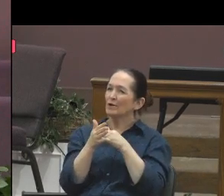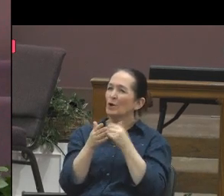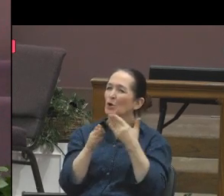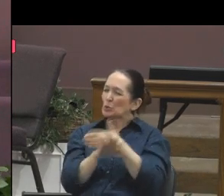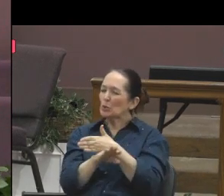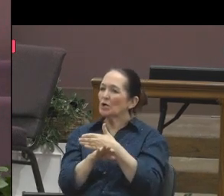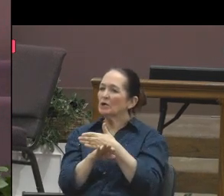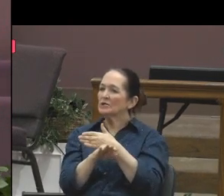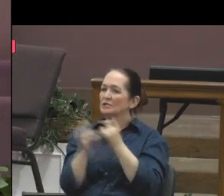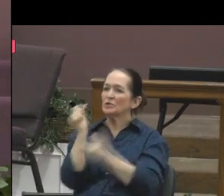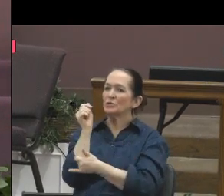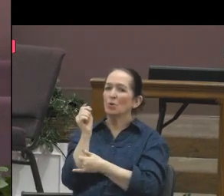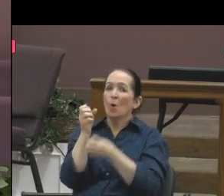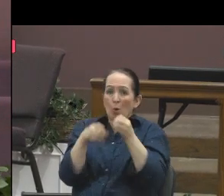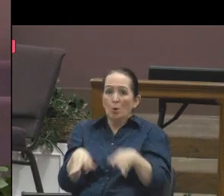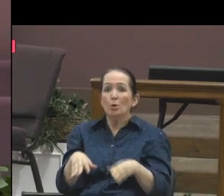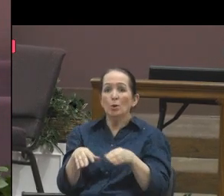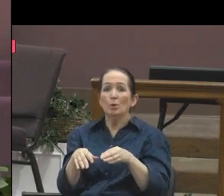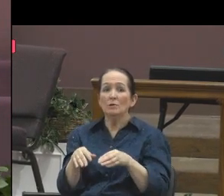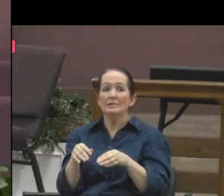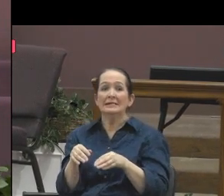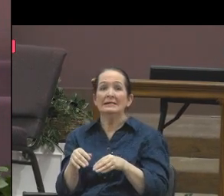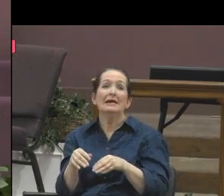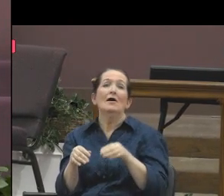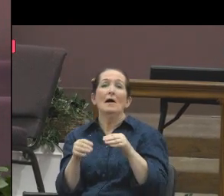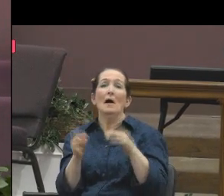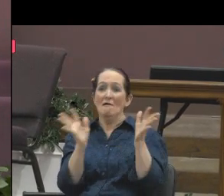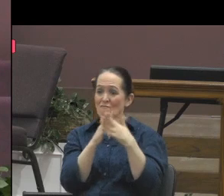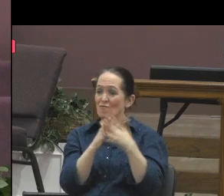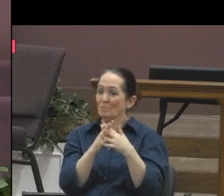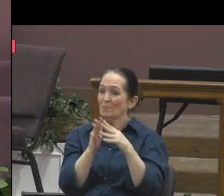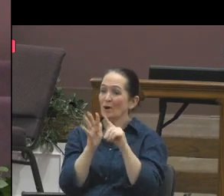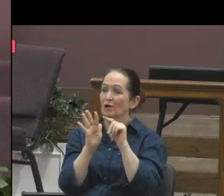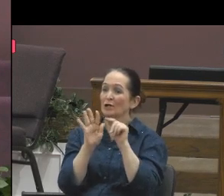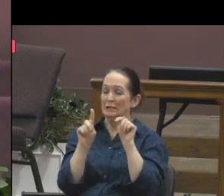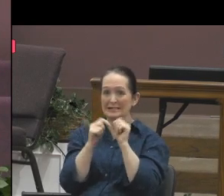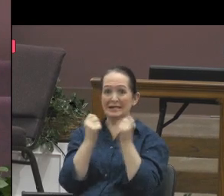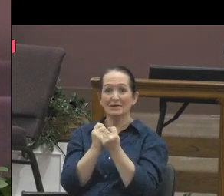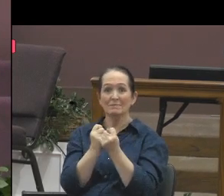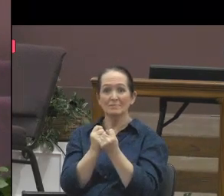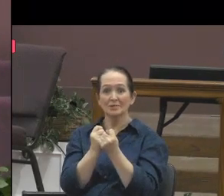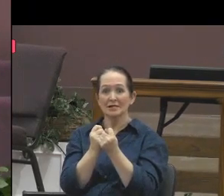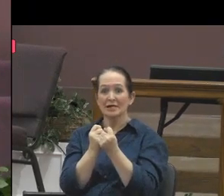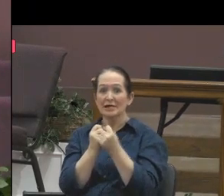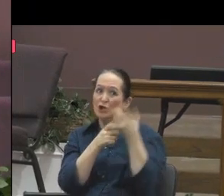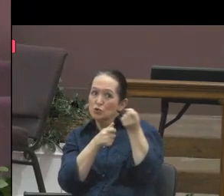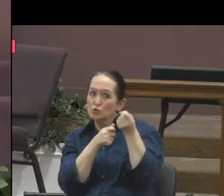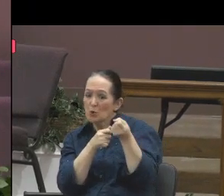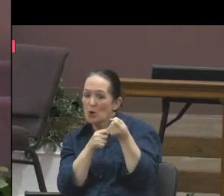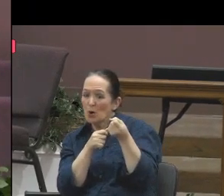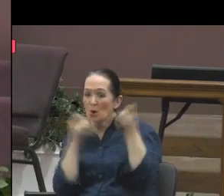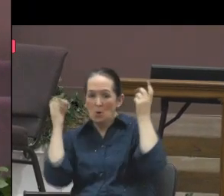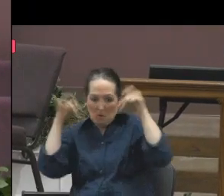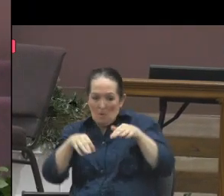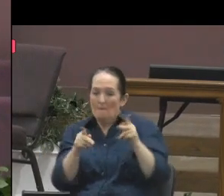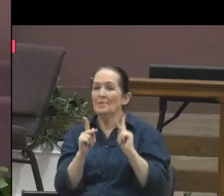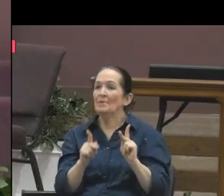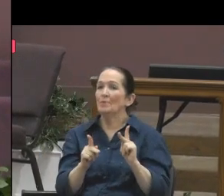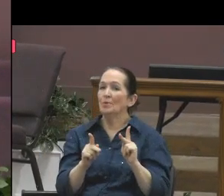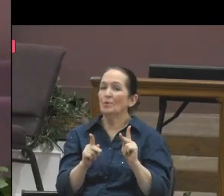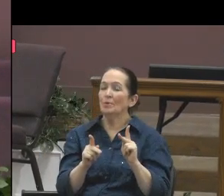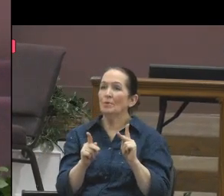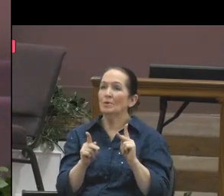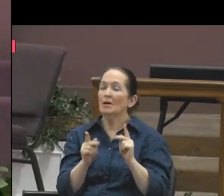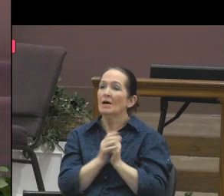losing NFL teams can draw a crowd. Losing Major League Baseball teams can draw a crowd. That's not what a